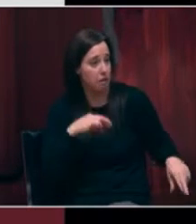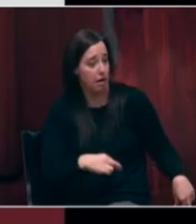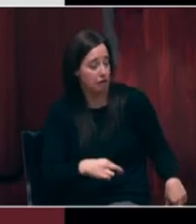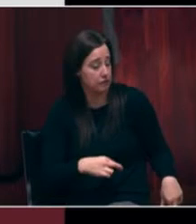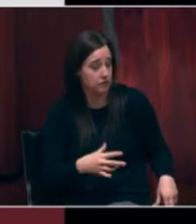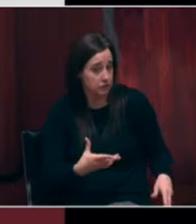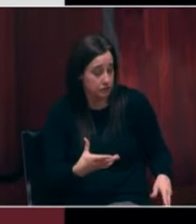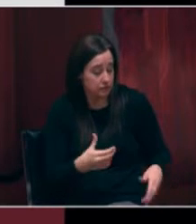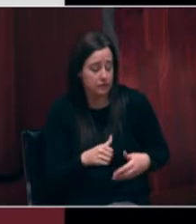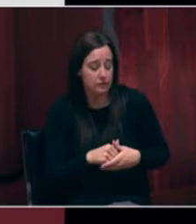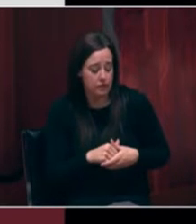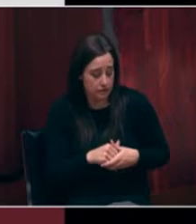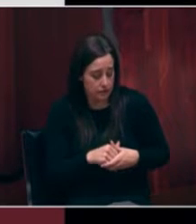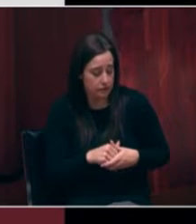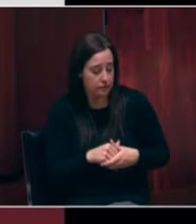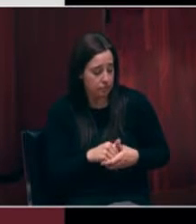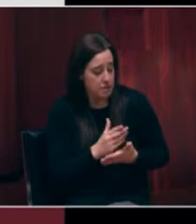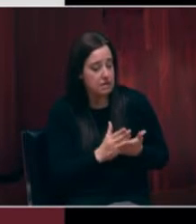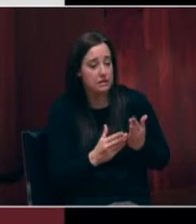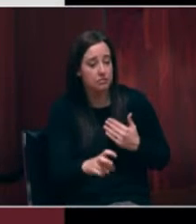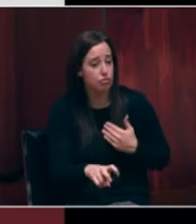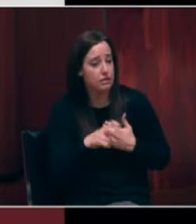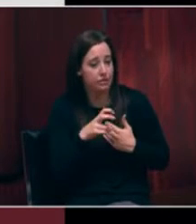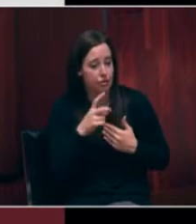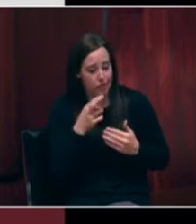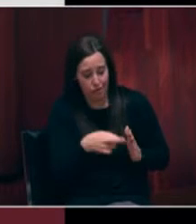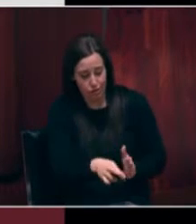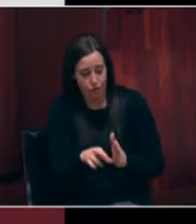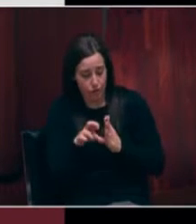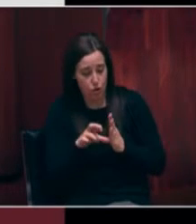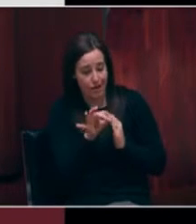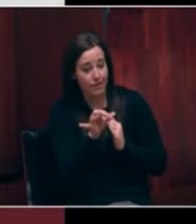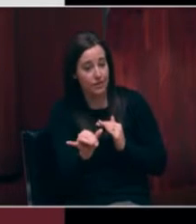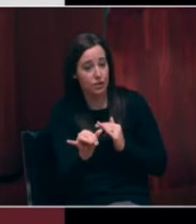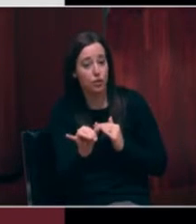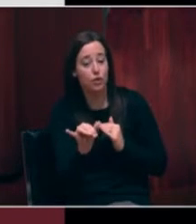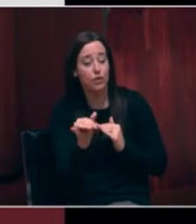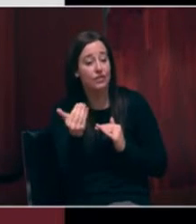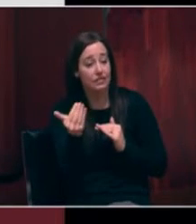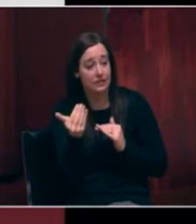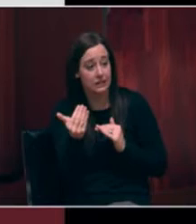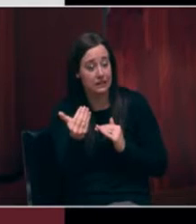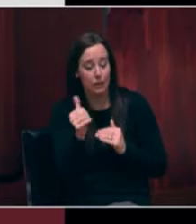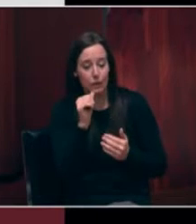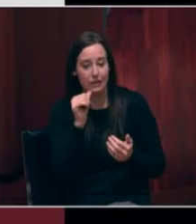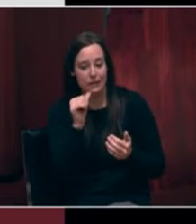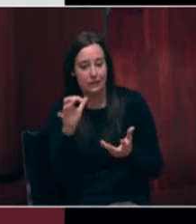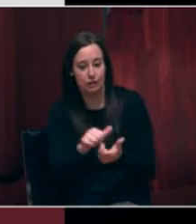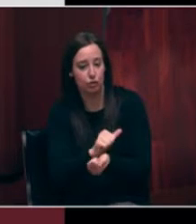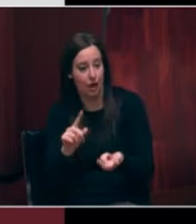in, but some transfers we reviewed in FY15, we didn't get an answer until FY16